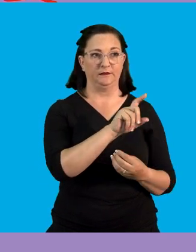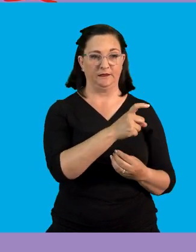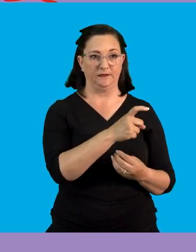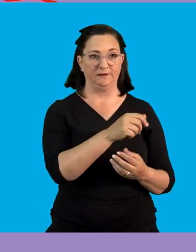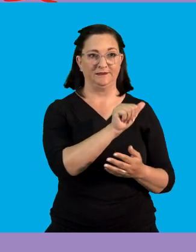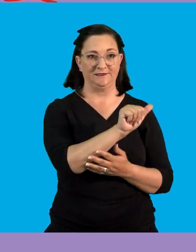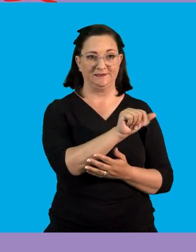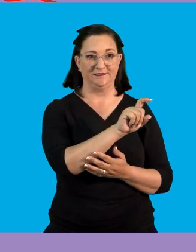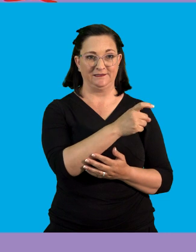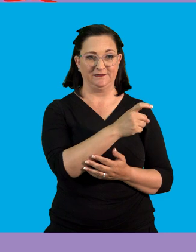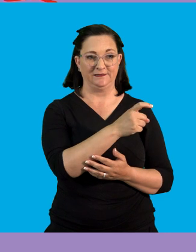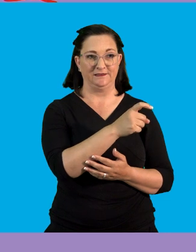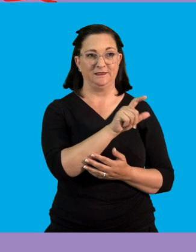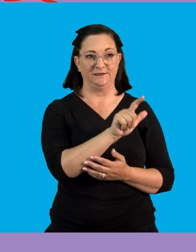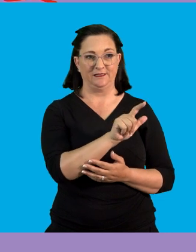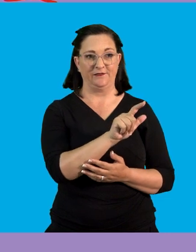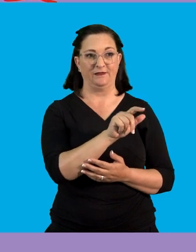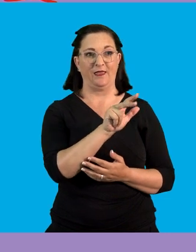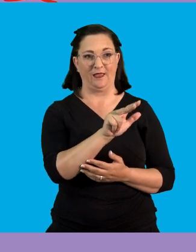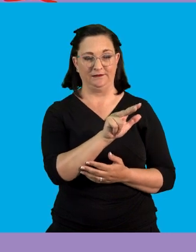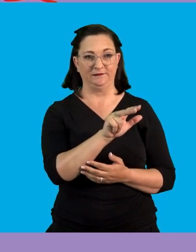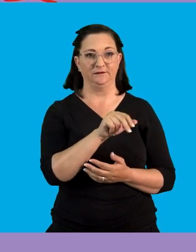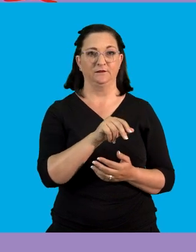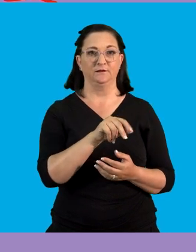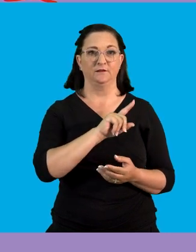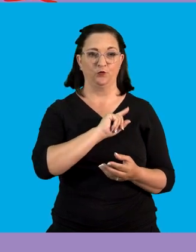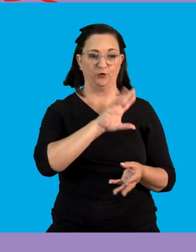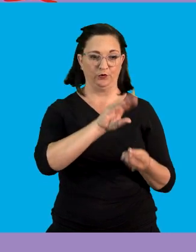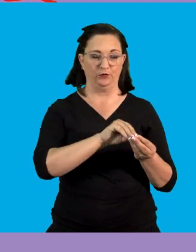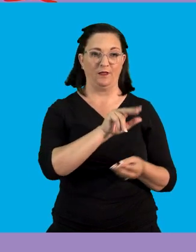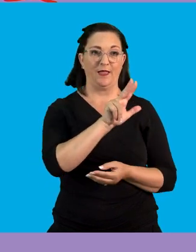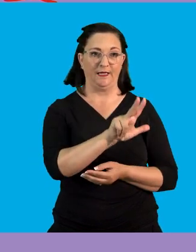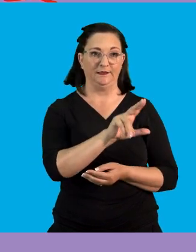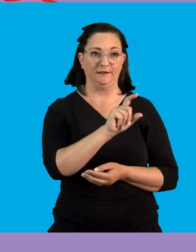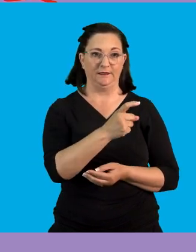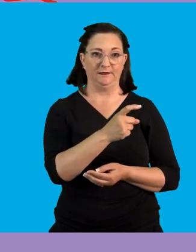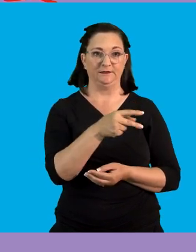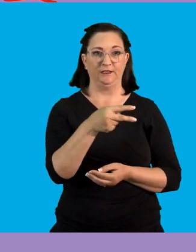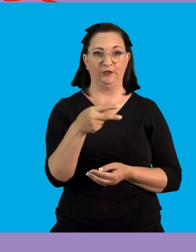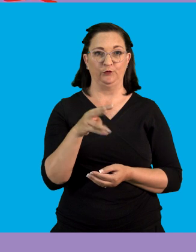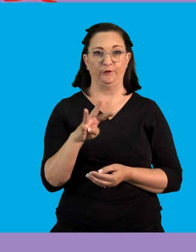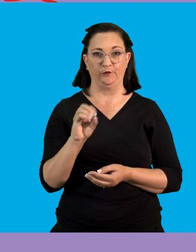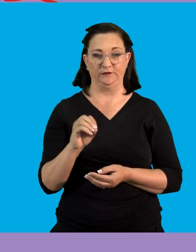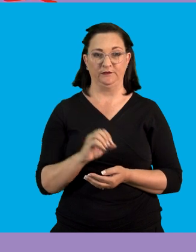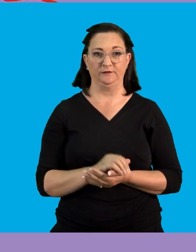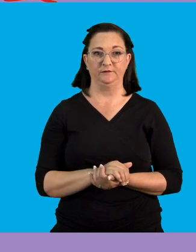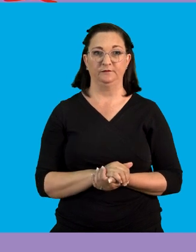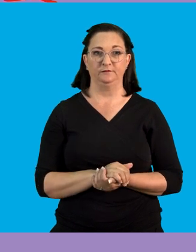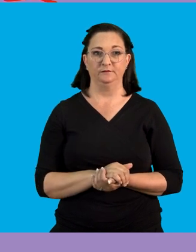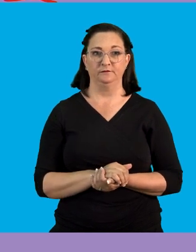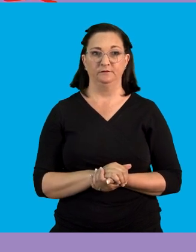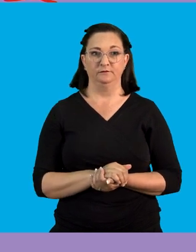is 6x, plus x is 7, plus x is 8x. So 8x equals to